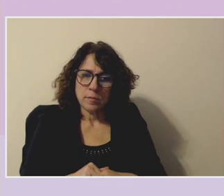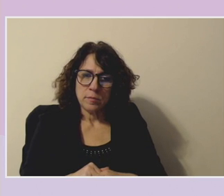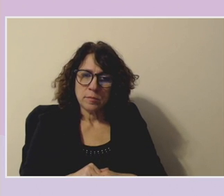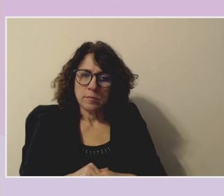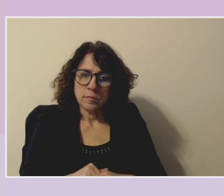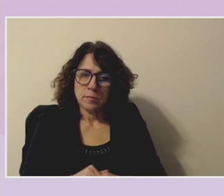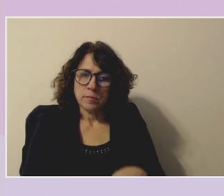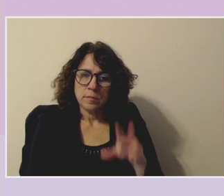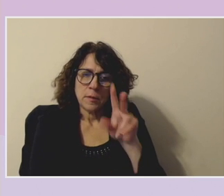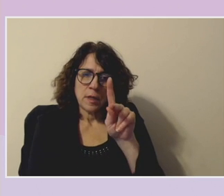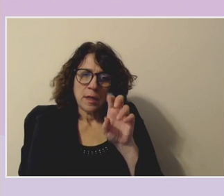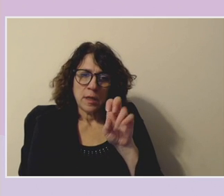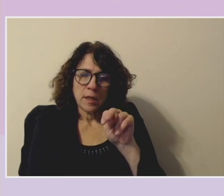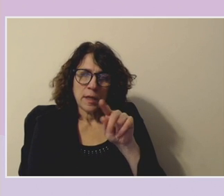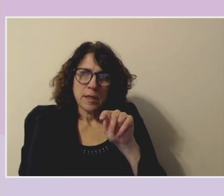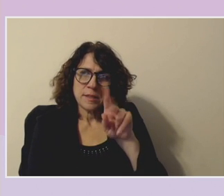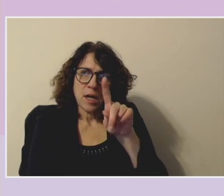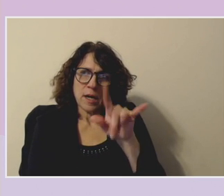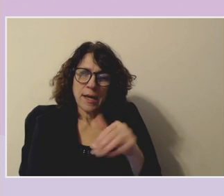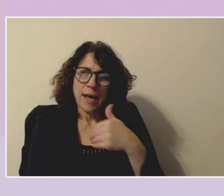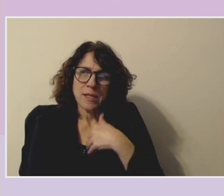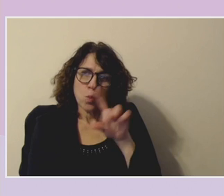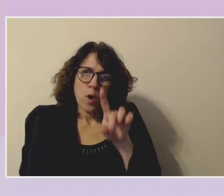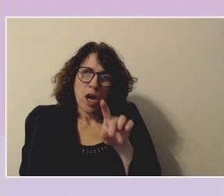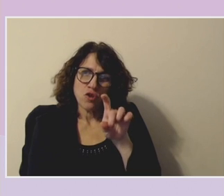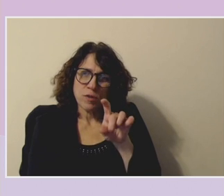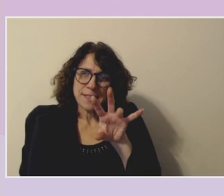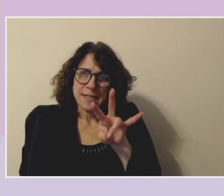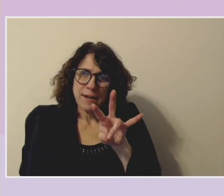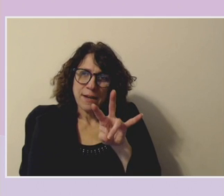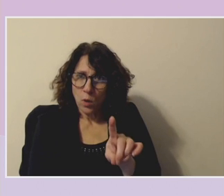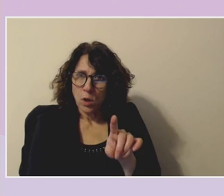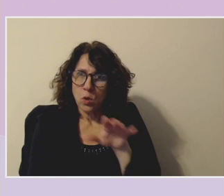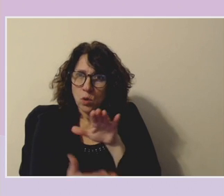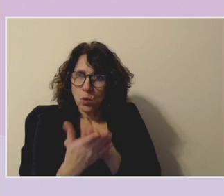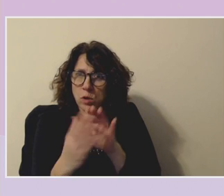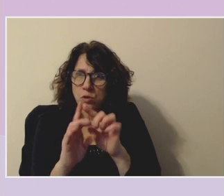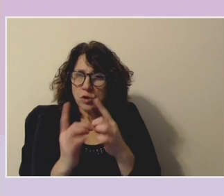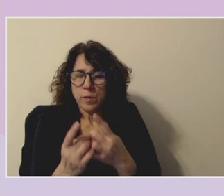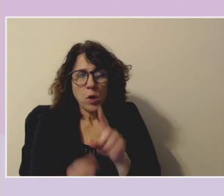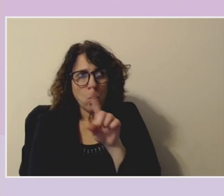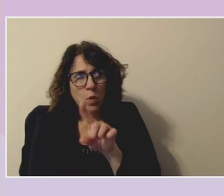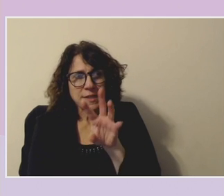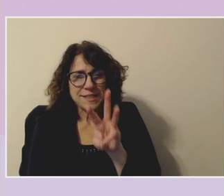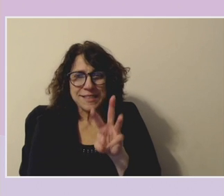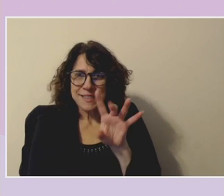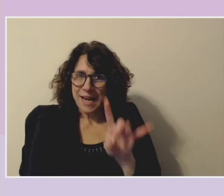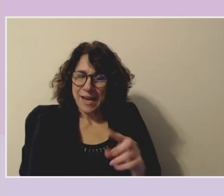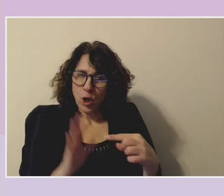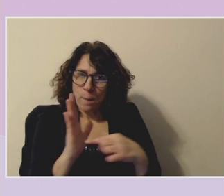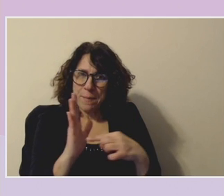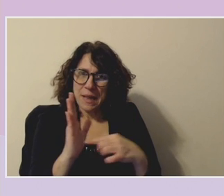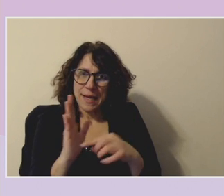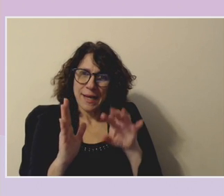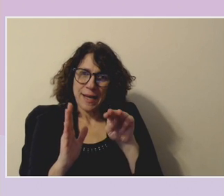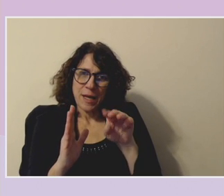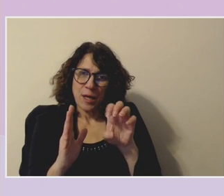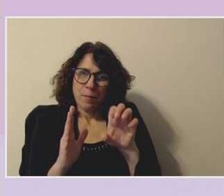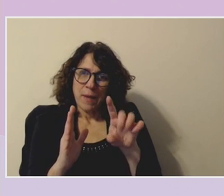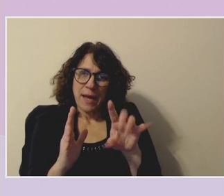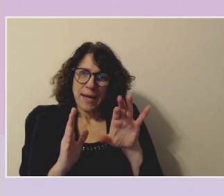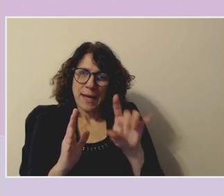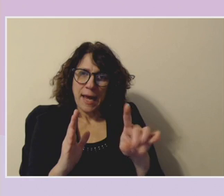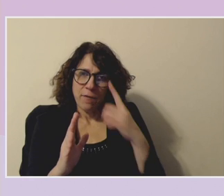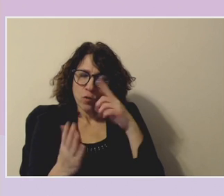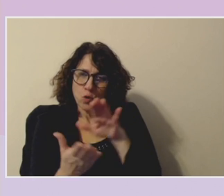has 171 school districts, and about 168 are billing Medicaid for school-based services.